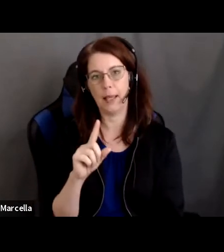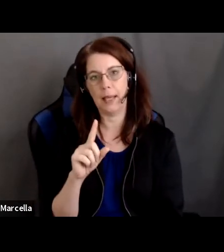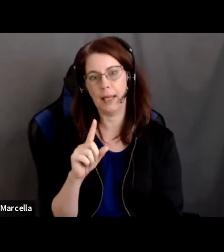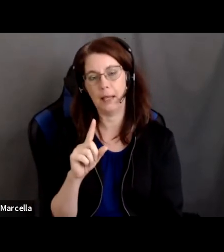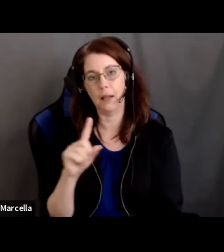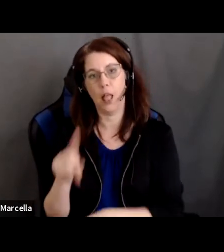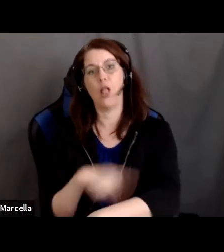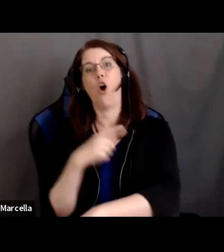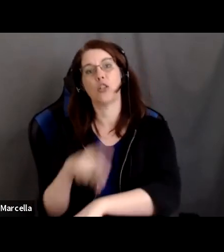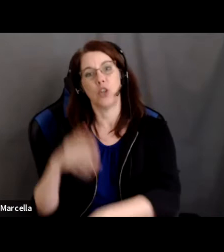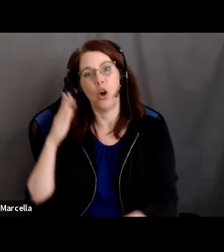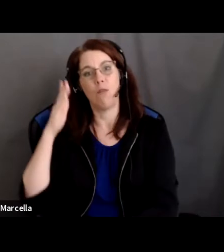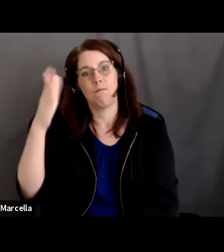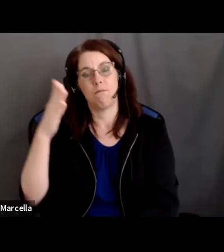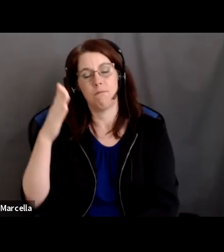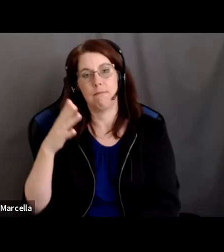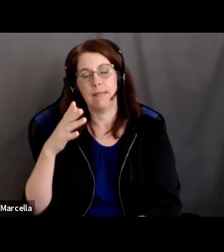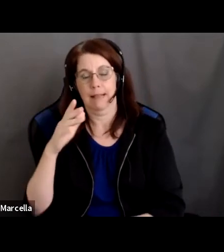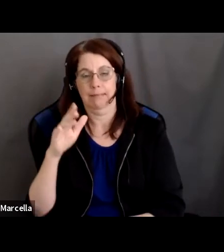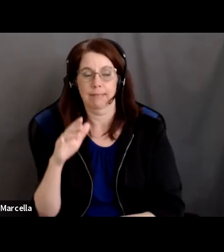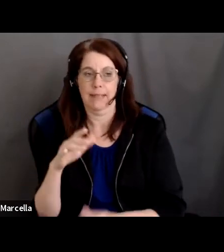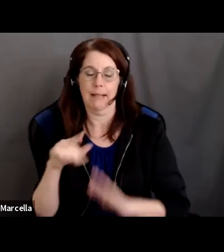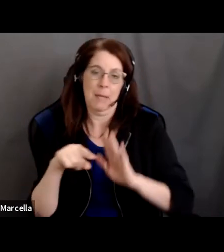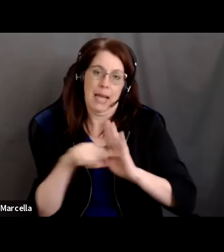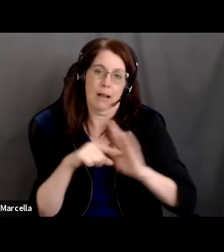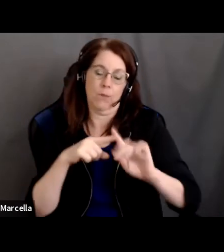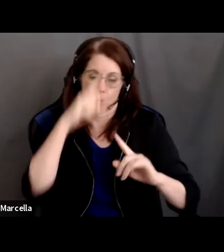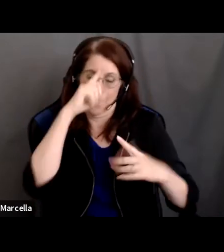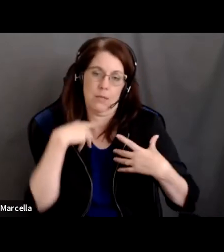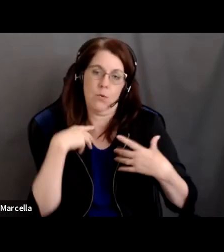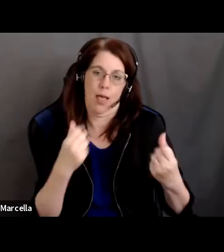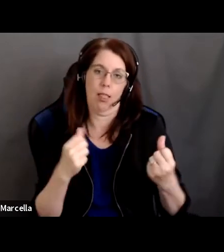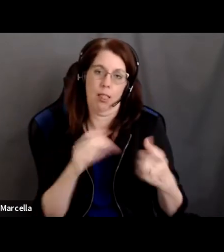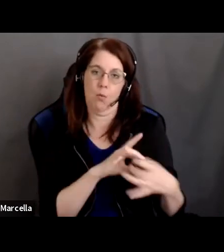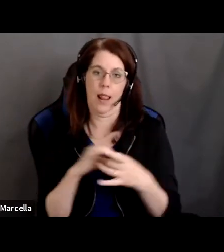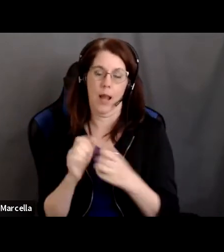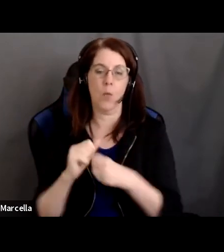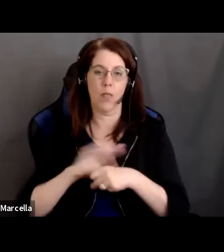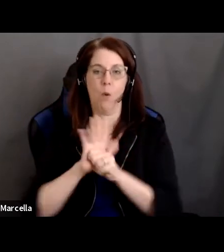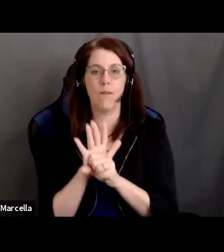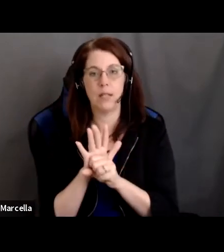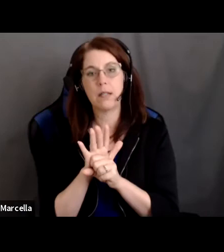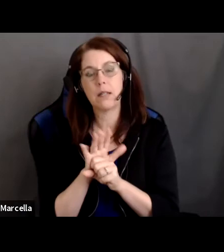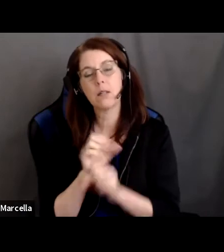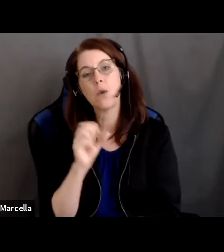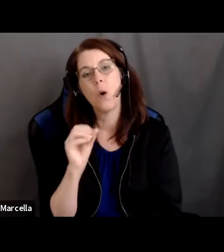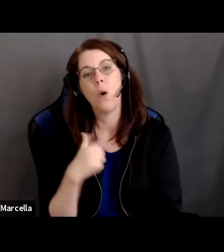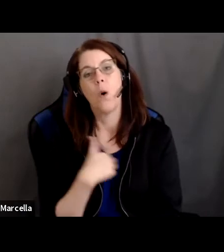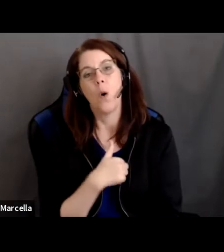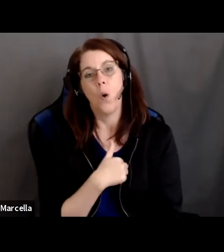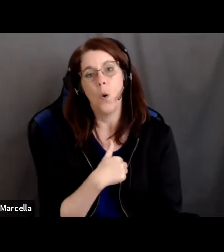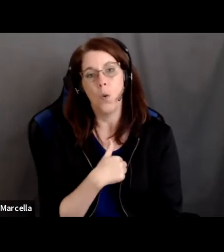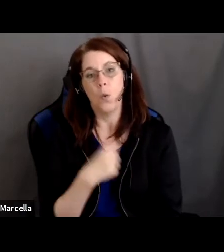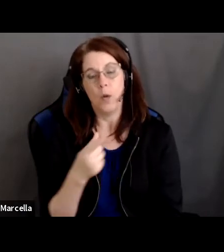and detrimental to our mental health in COVID. So we actually ran